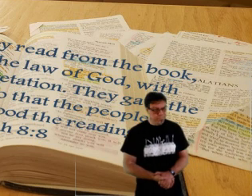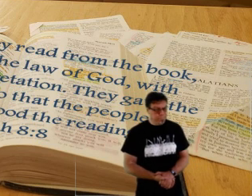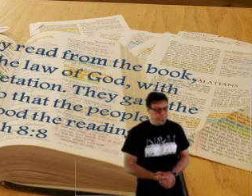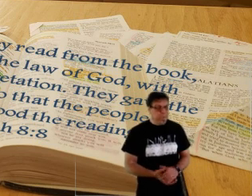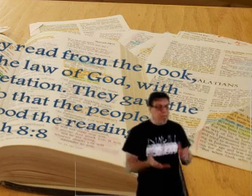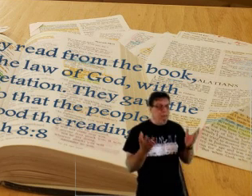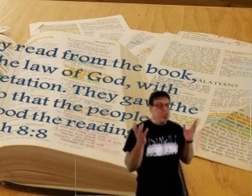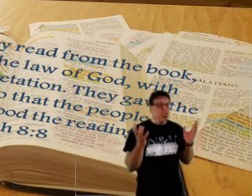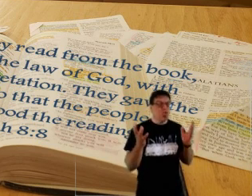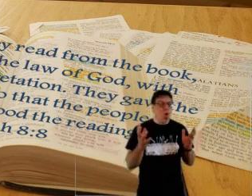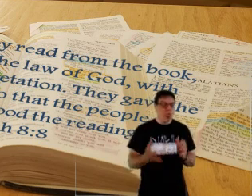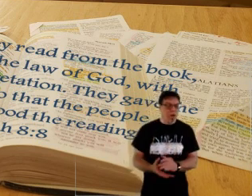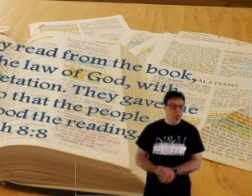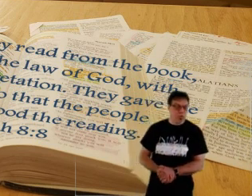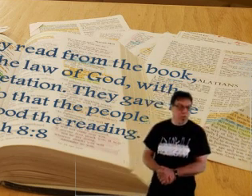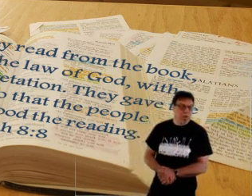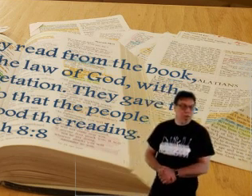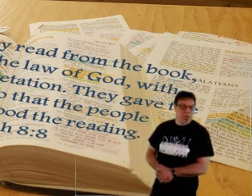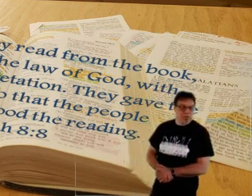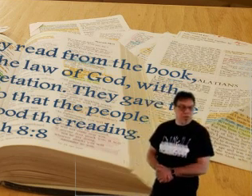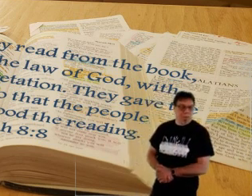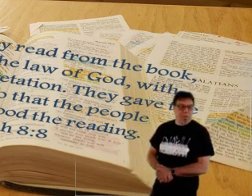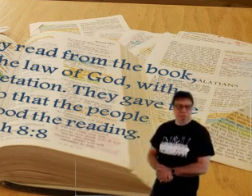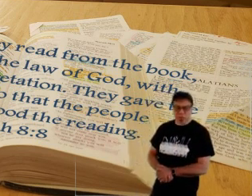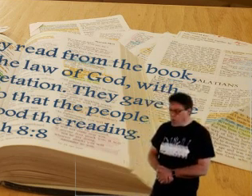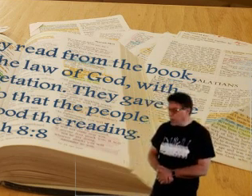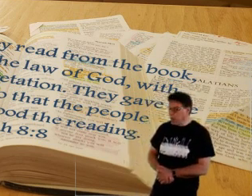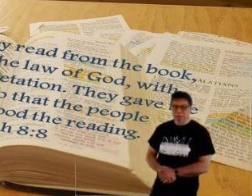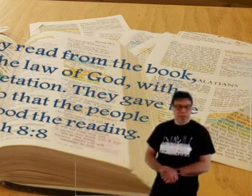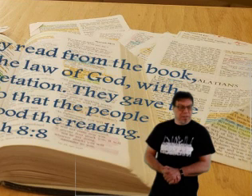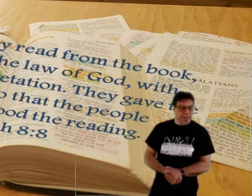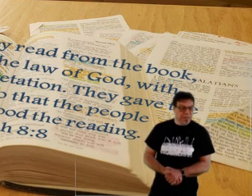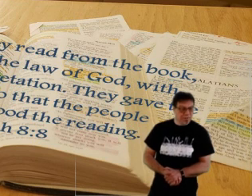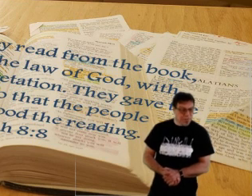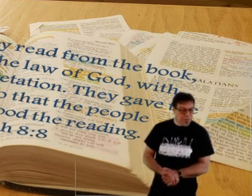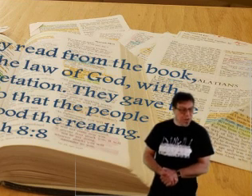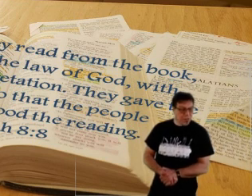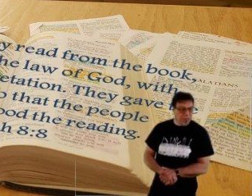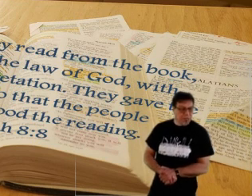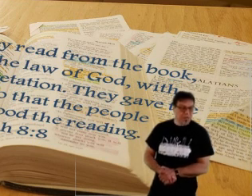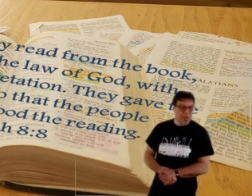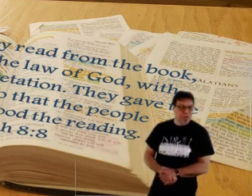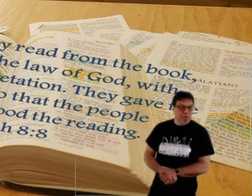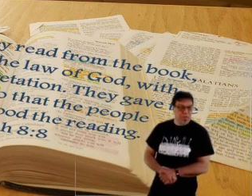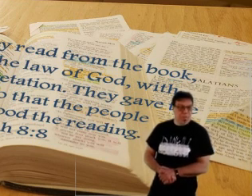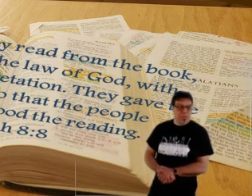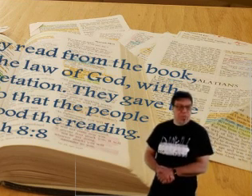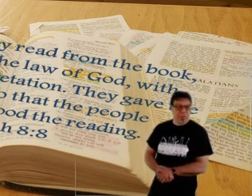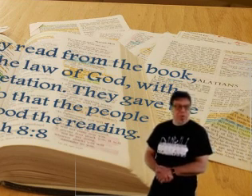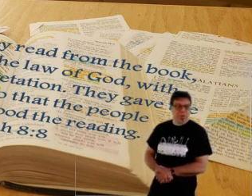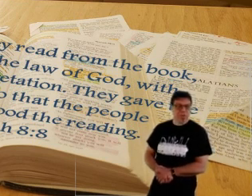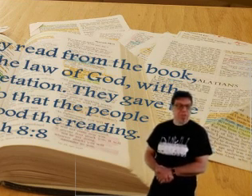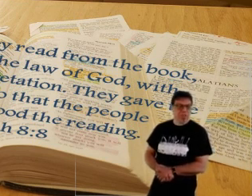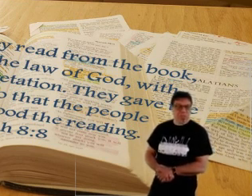in all the world. That is so not true. The Good Shepherd is the Lord. Like in Psalm 23, you spoke